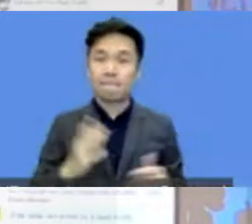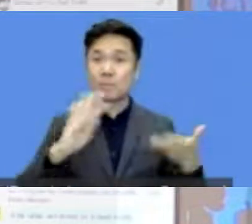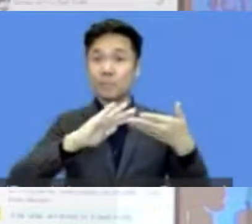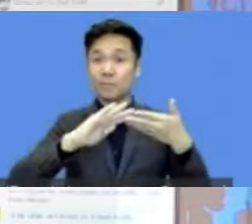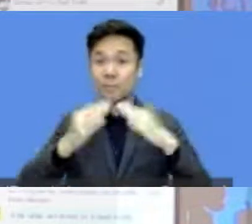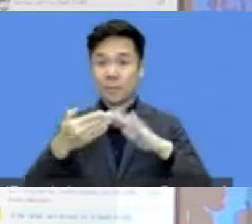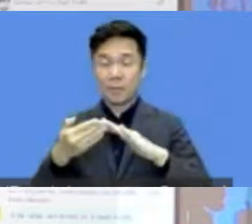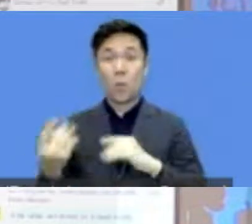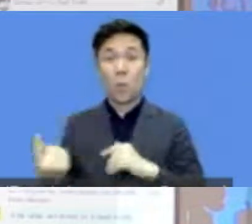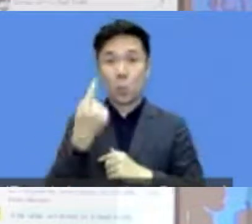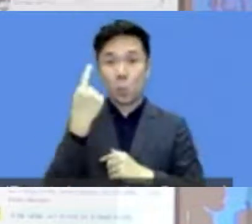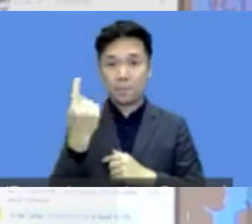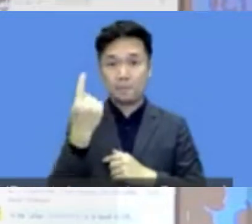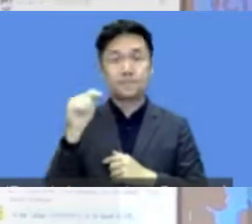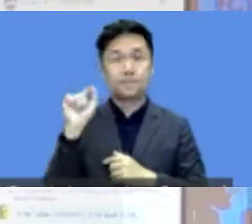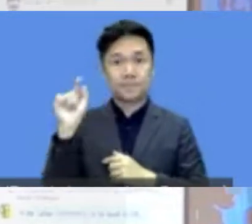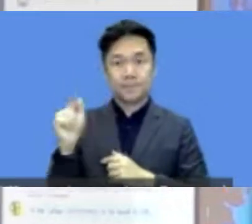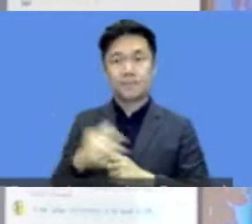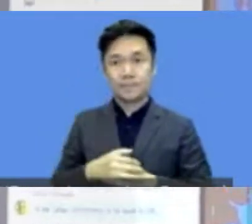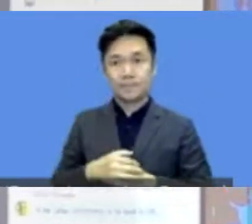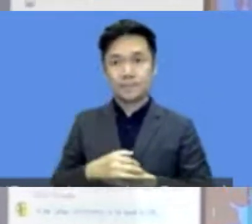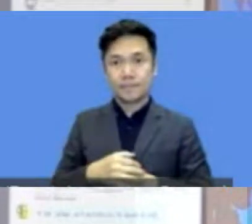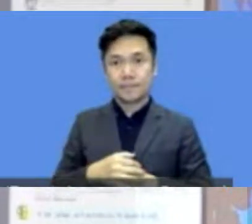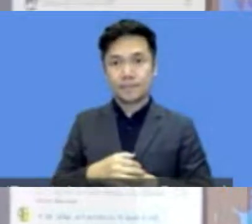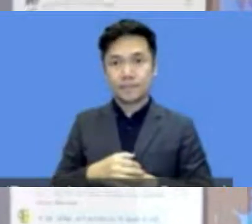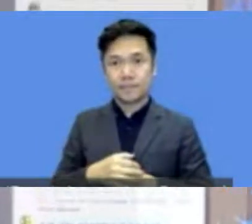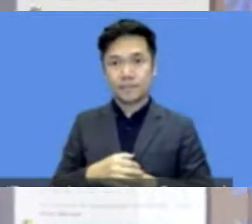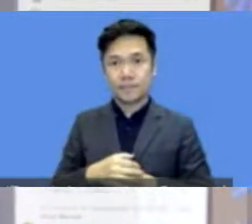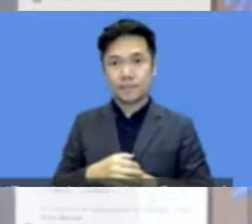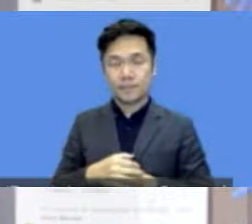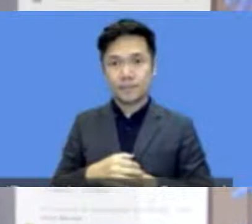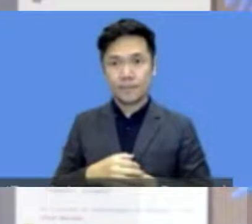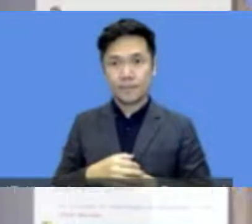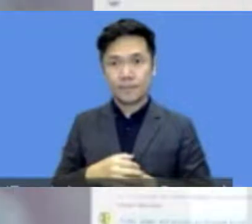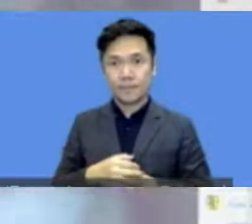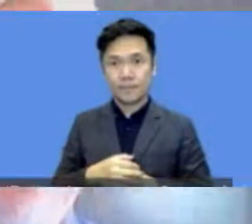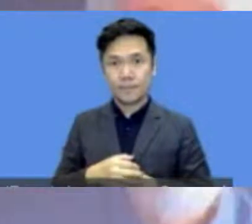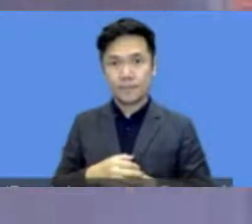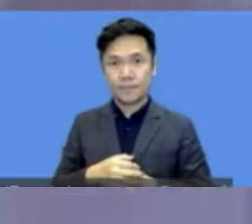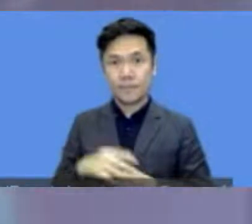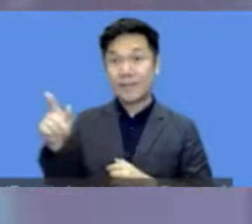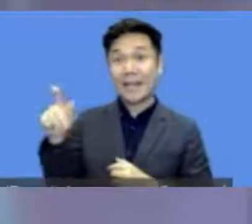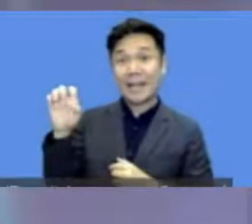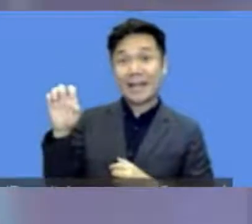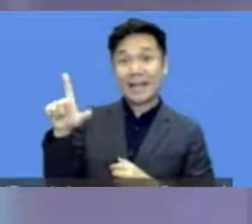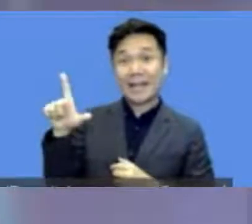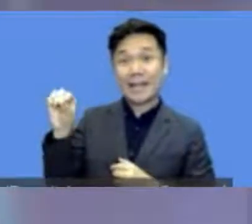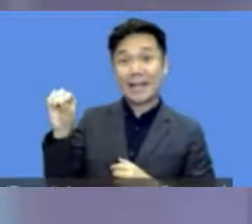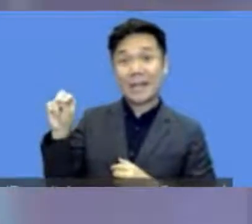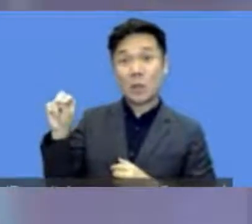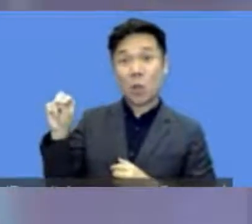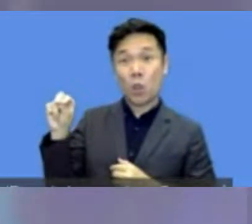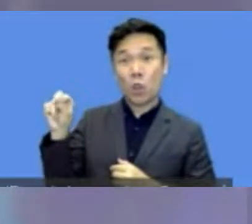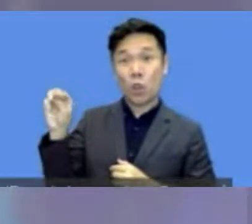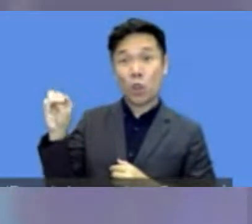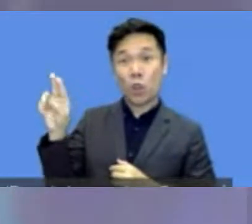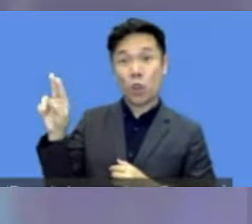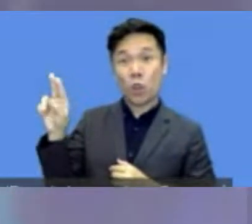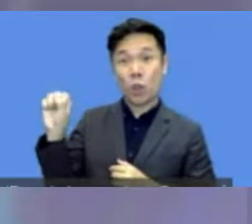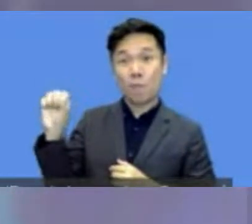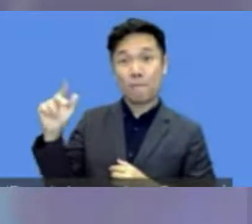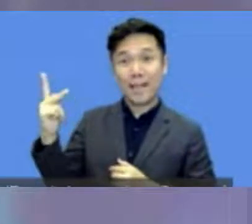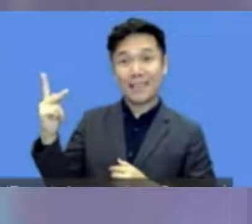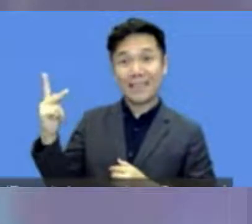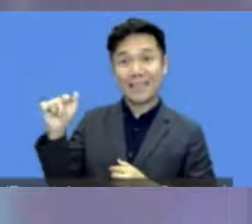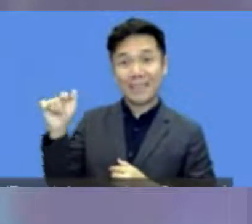options in terms of infrastructure connectivity. I think Elon Musk has been trying to deploy LUs. Like I was hearing